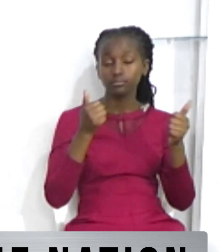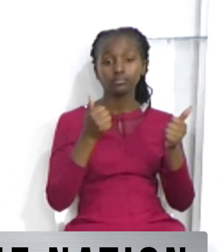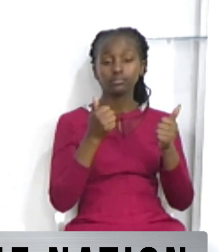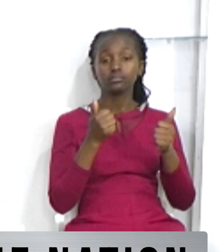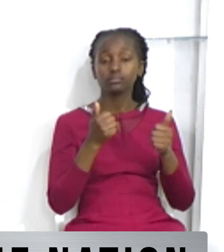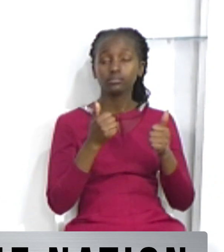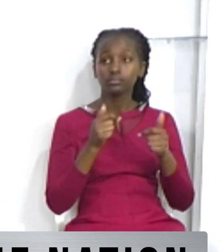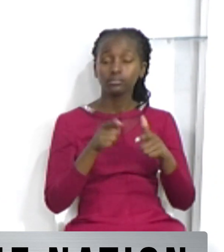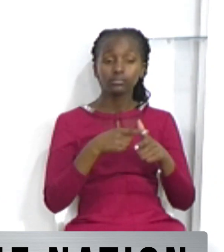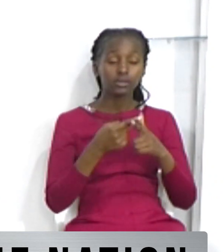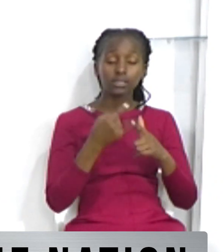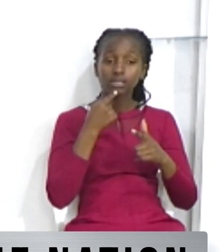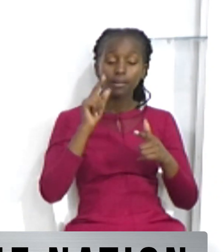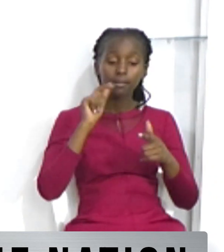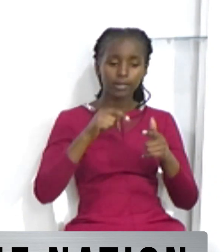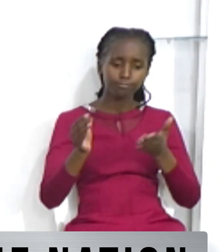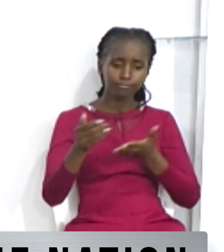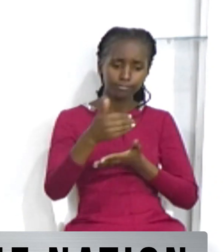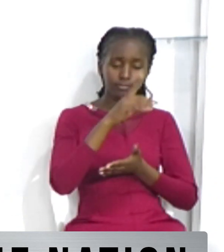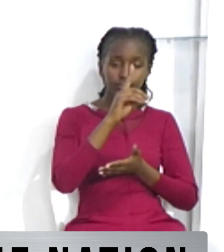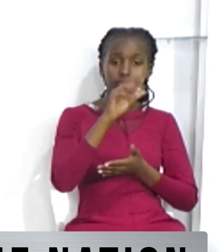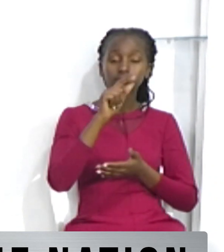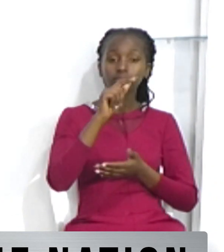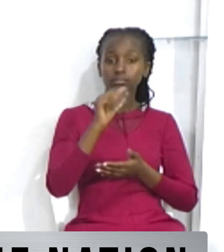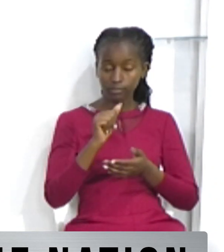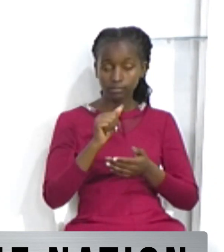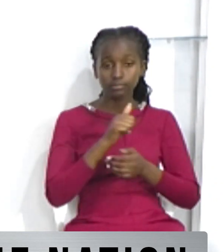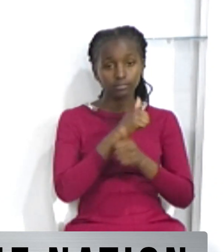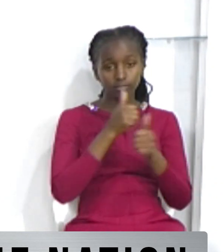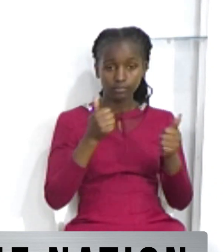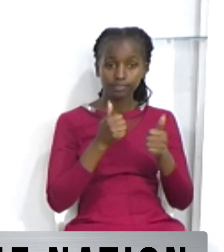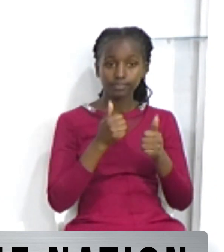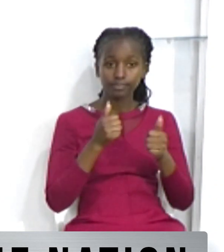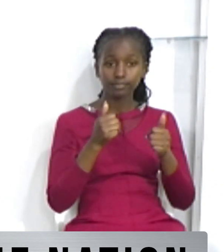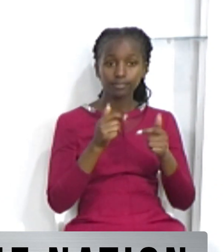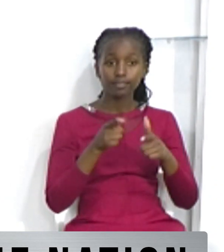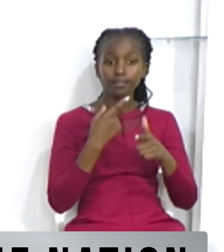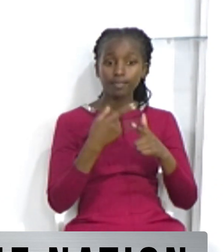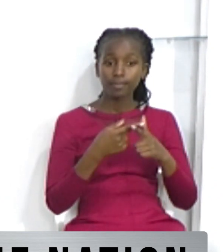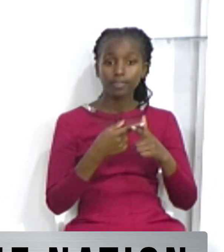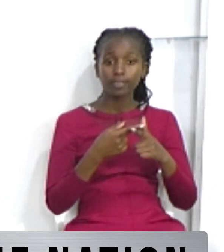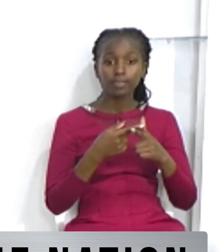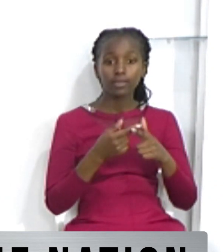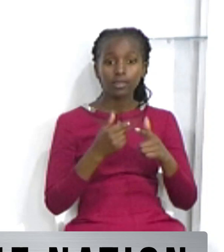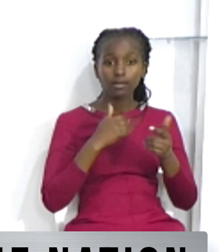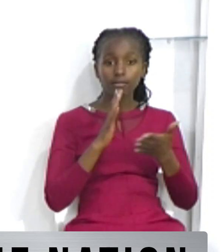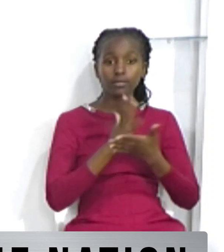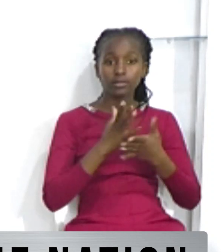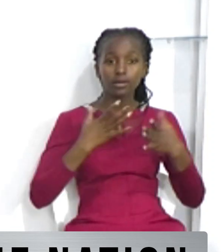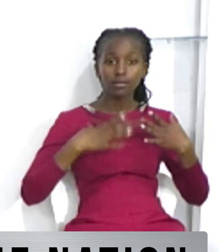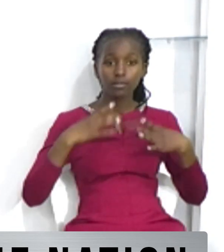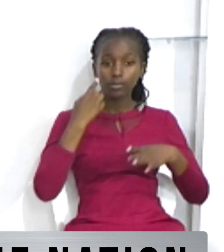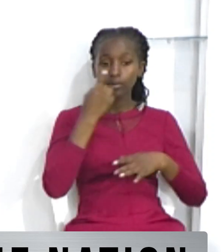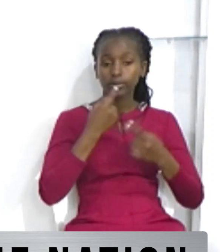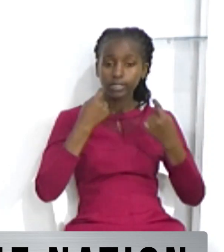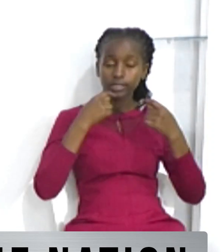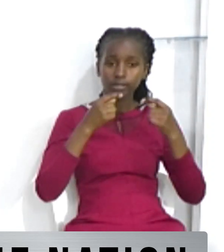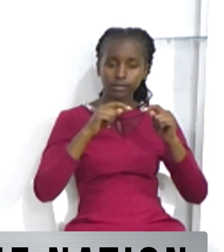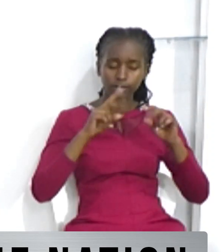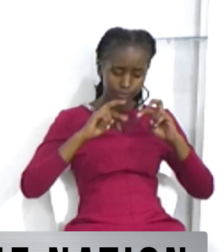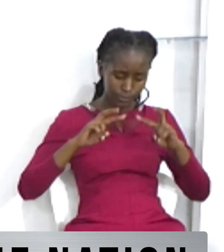to collect data, do some data mining. Then we have guys who want to analyze that